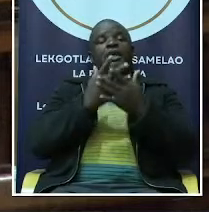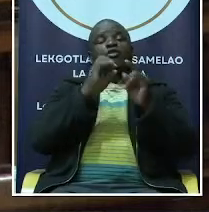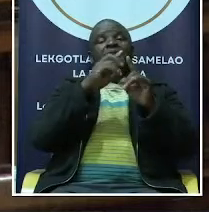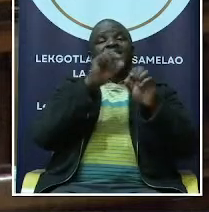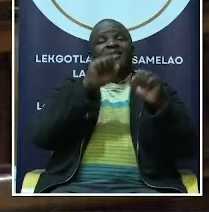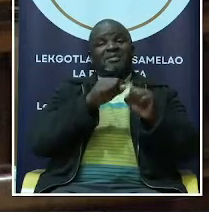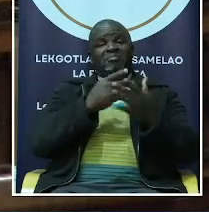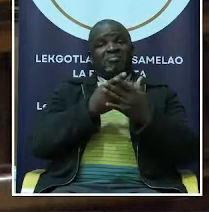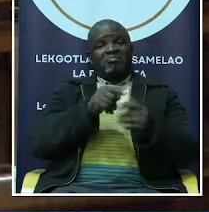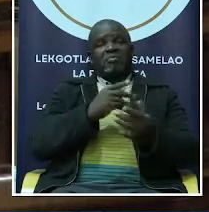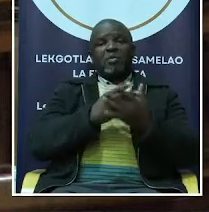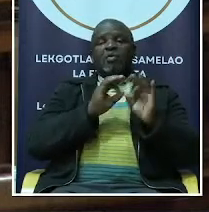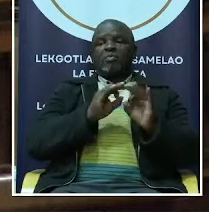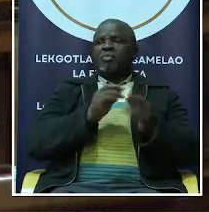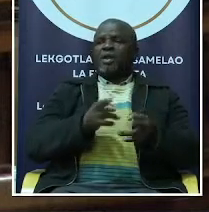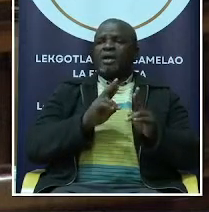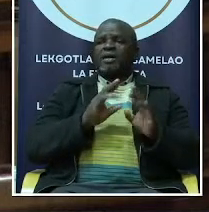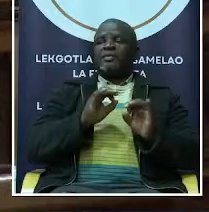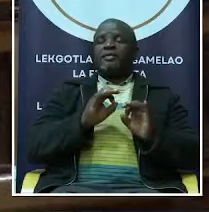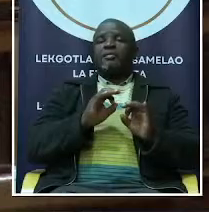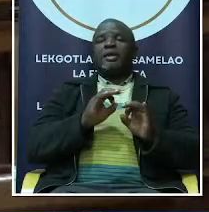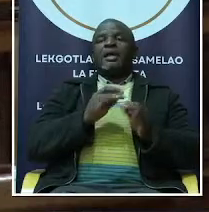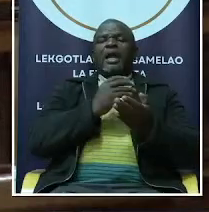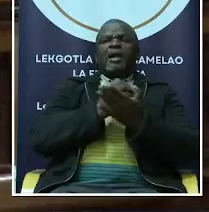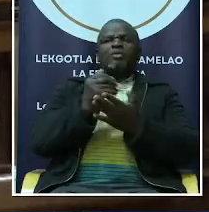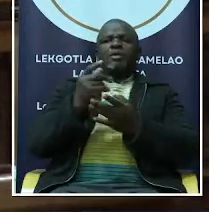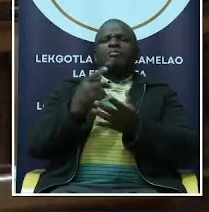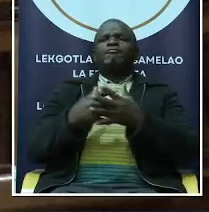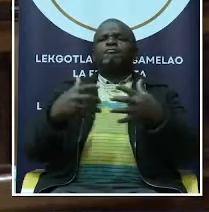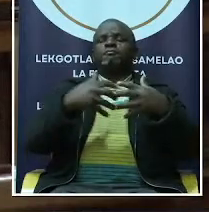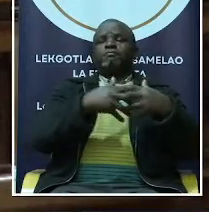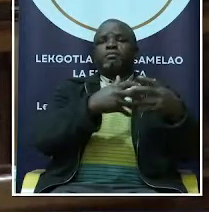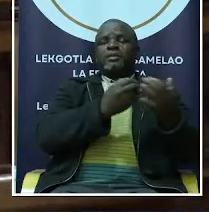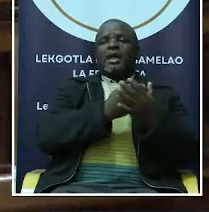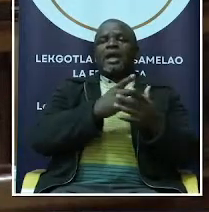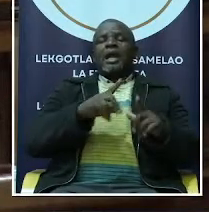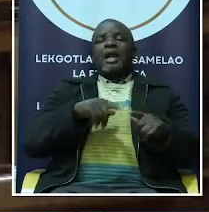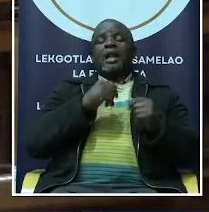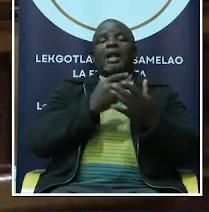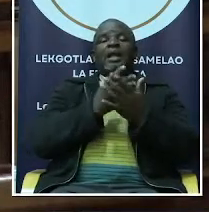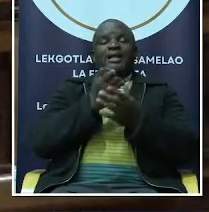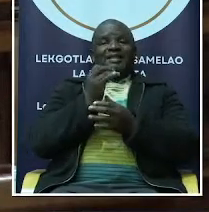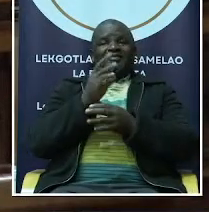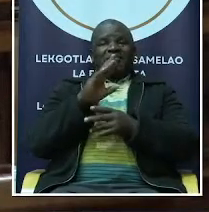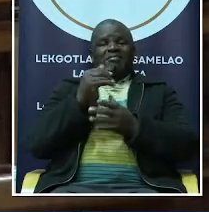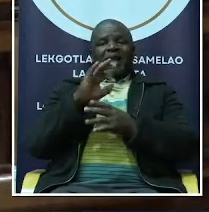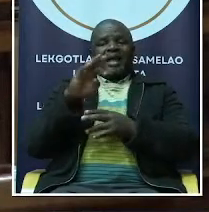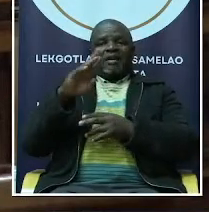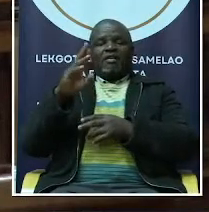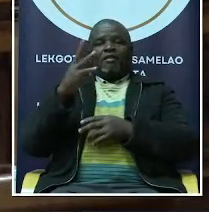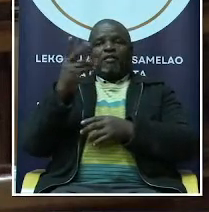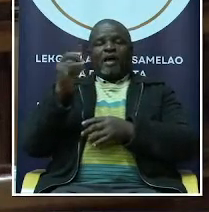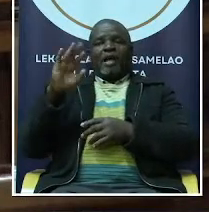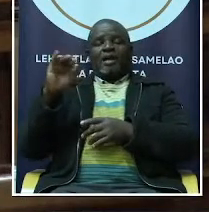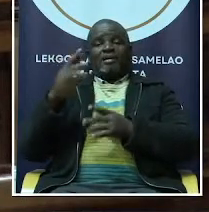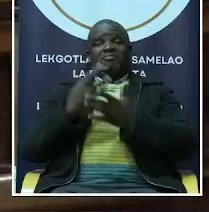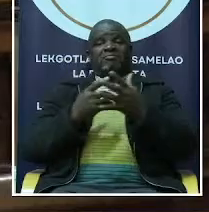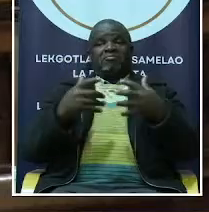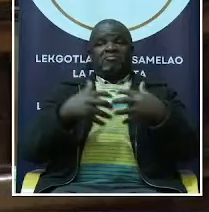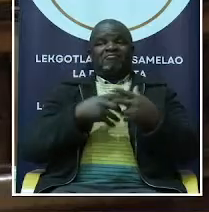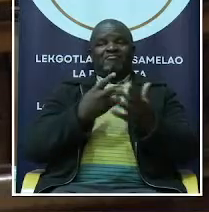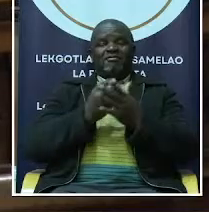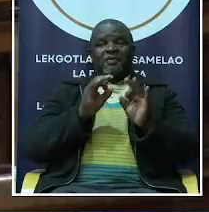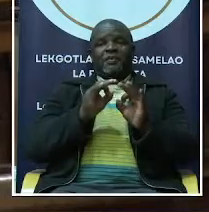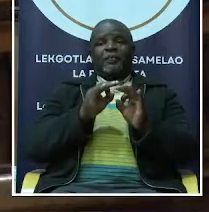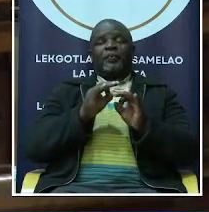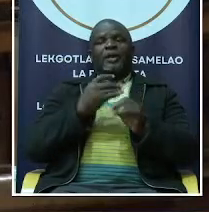system ready? Are our curricula aligned with the demands of fourth industrial revolution? We must ensure learners